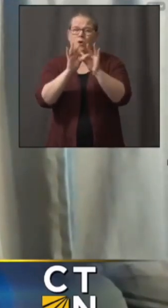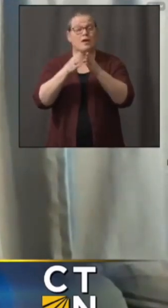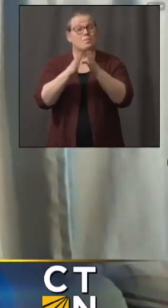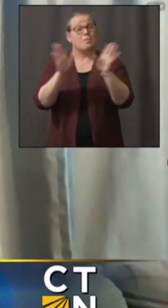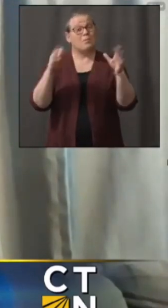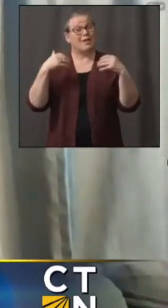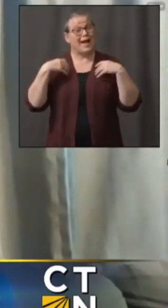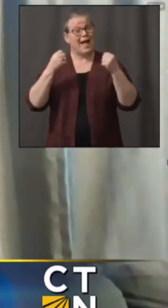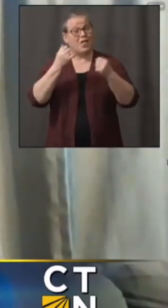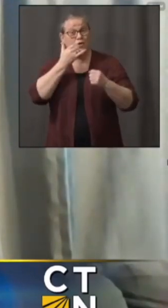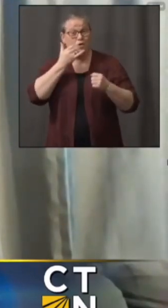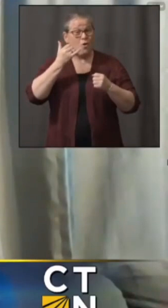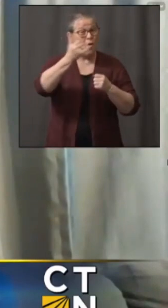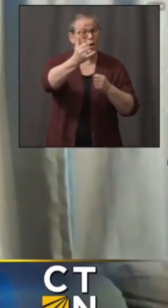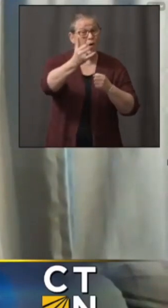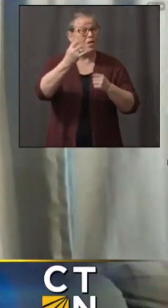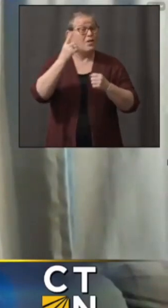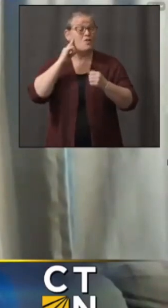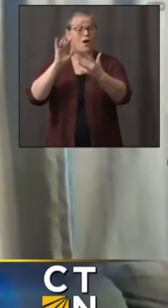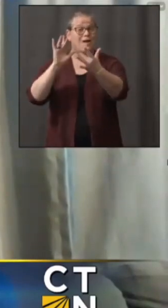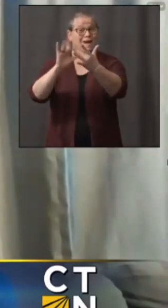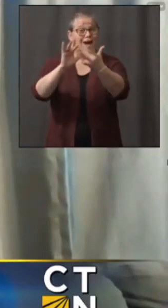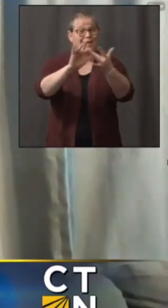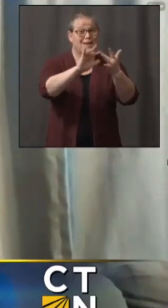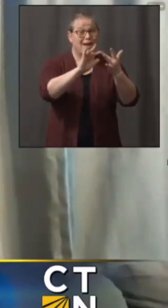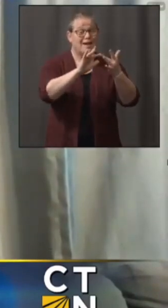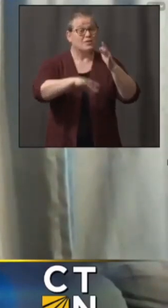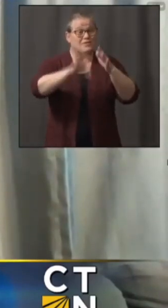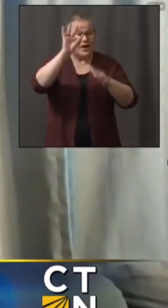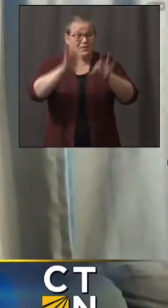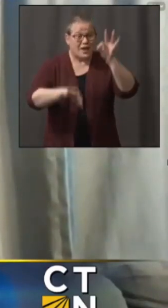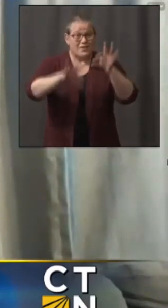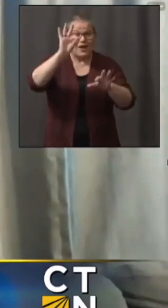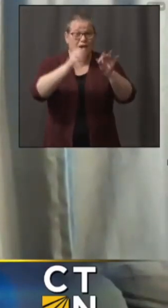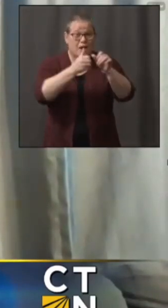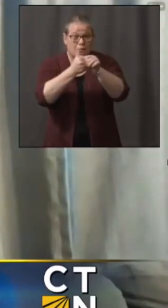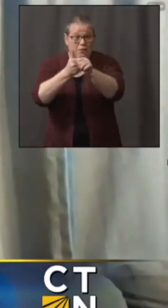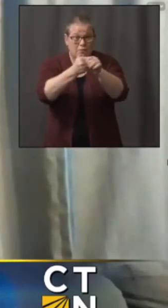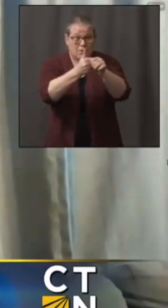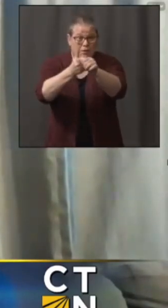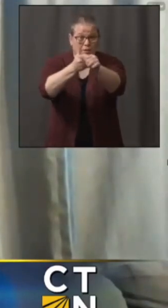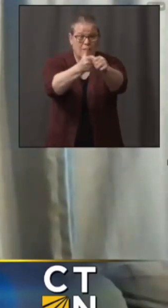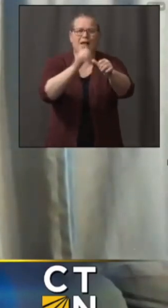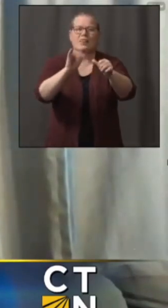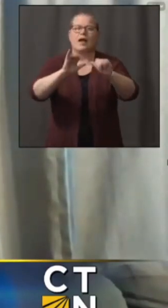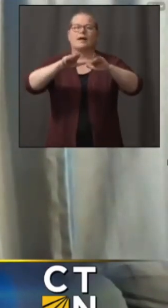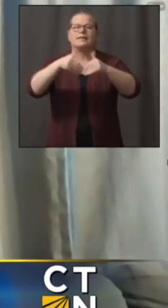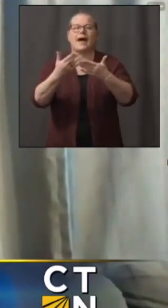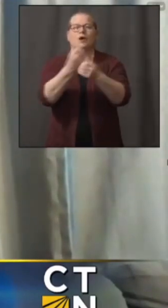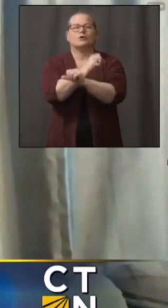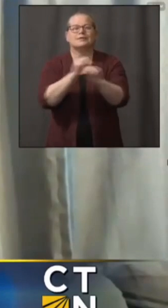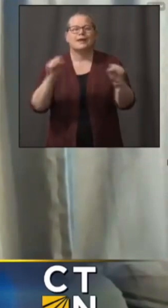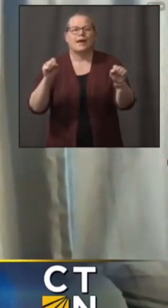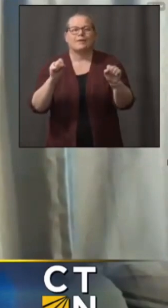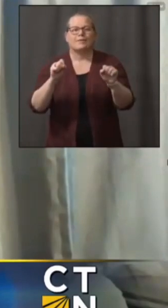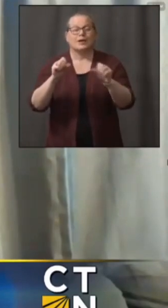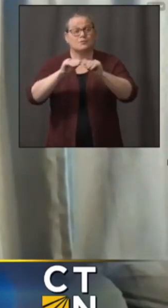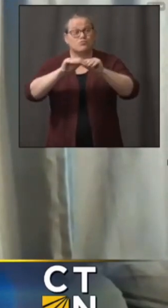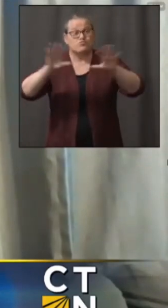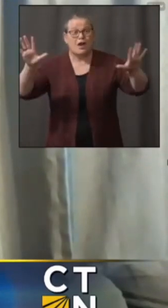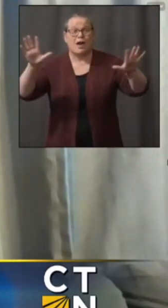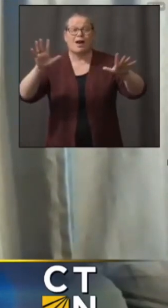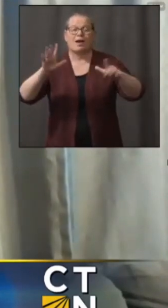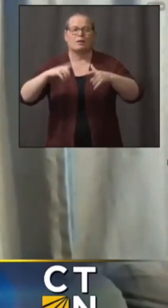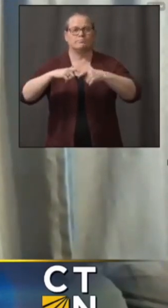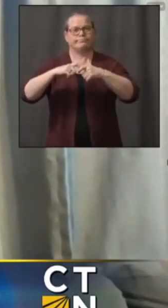these legitimate contact tracers. It's how we're all staying safe, how we're helping to reduce the spread. So a couple of tips so you